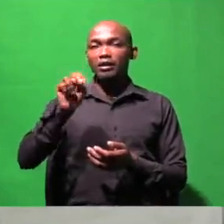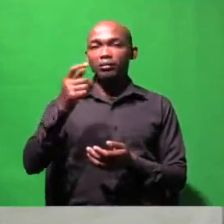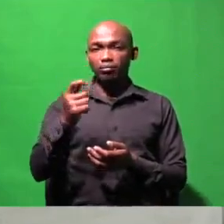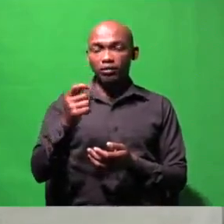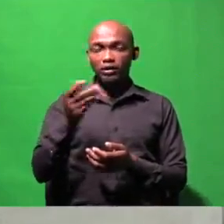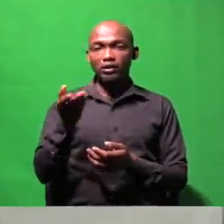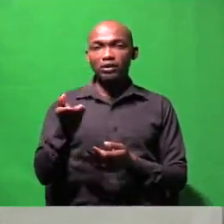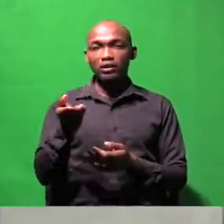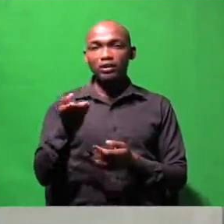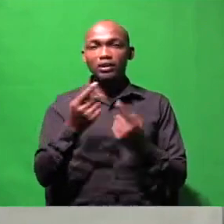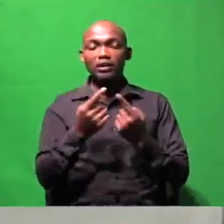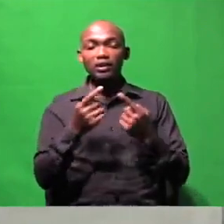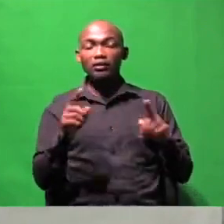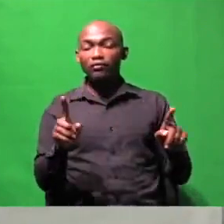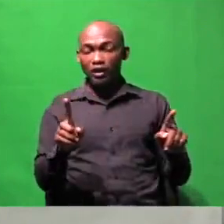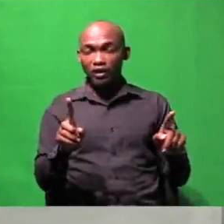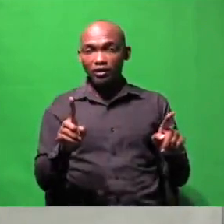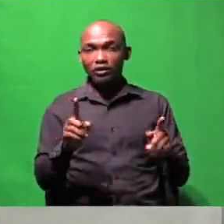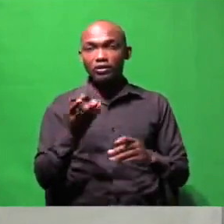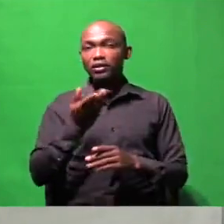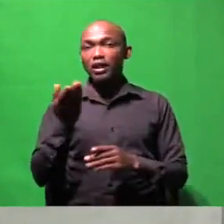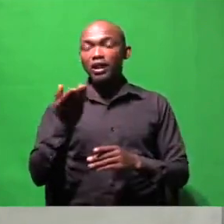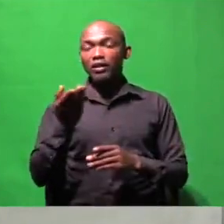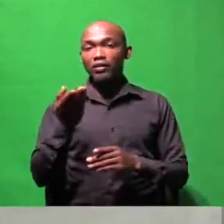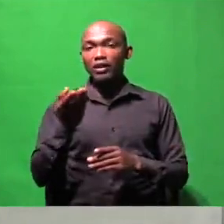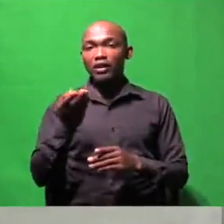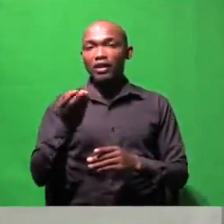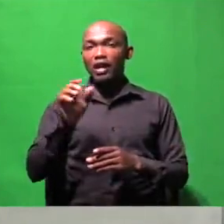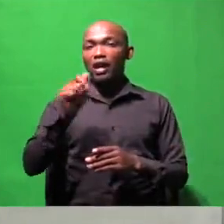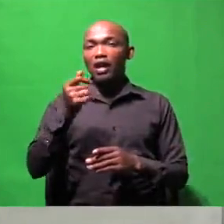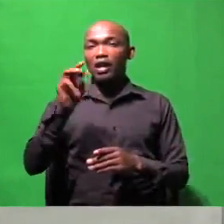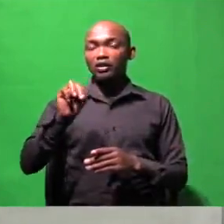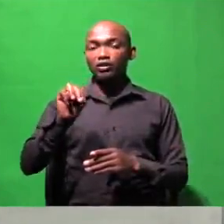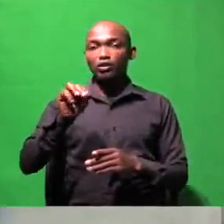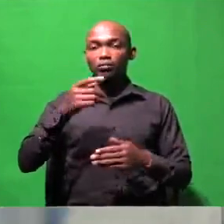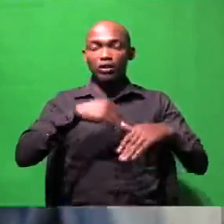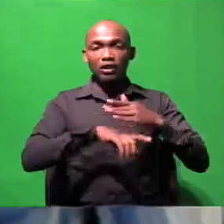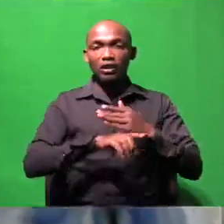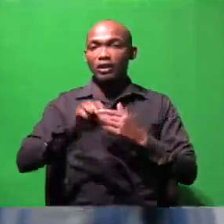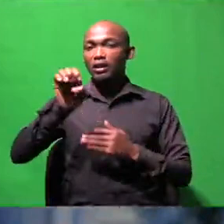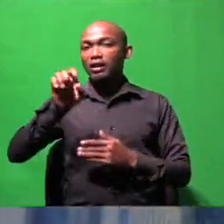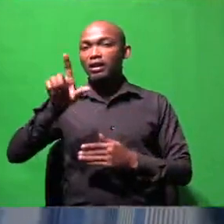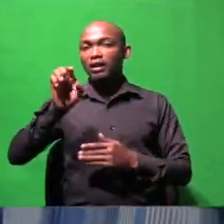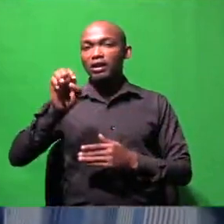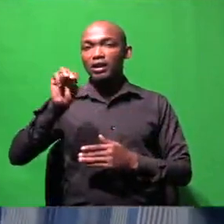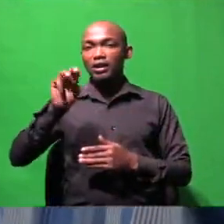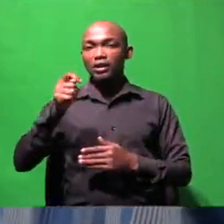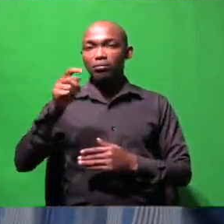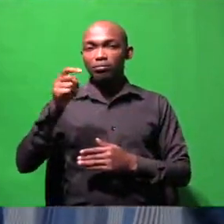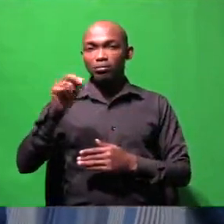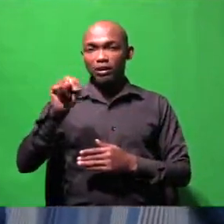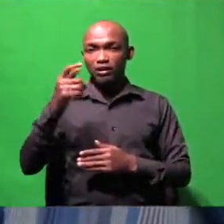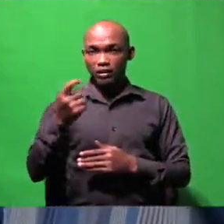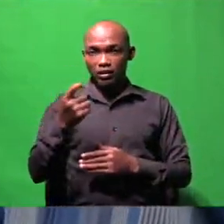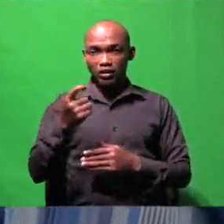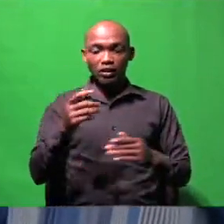differ from atom of another element in mass and also chemical properties.